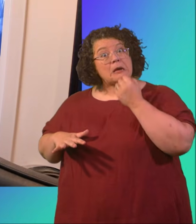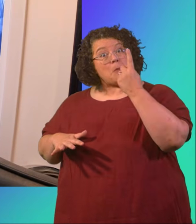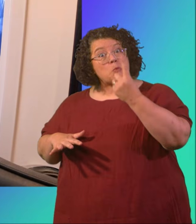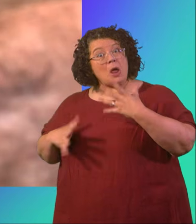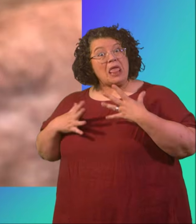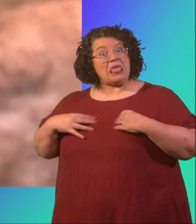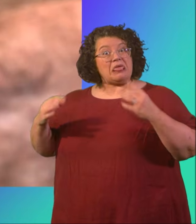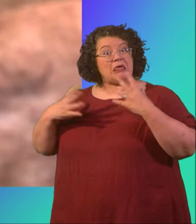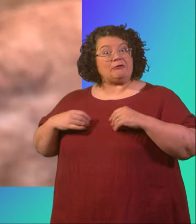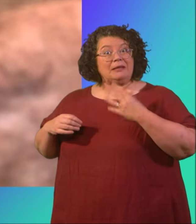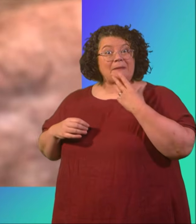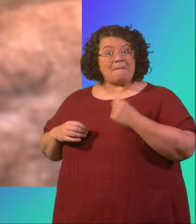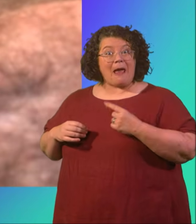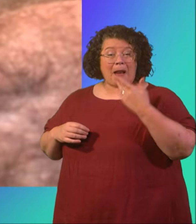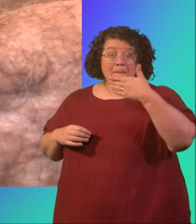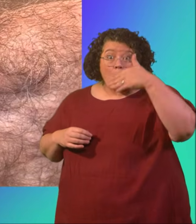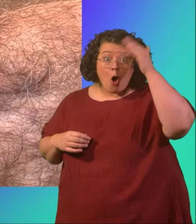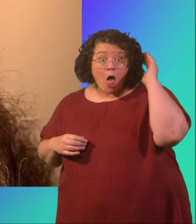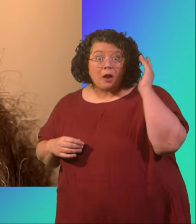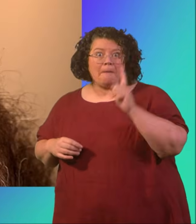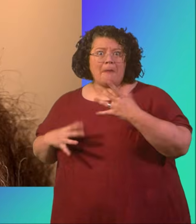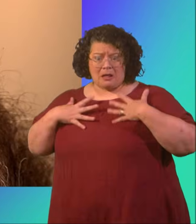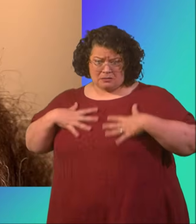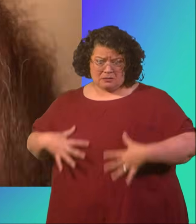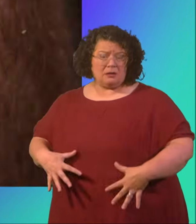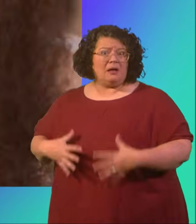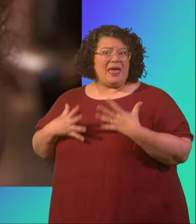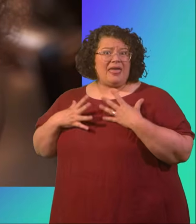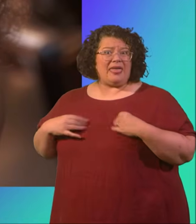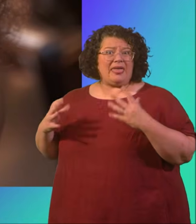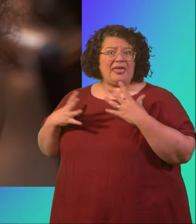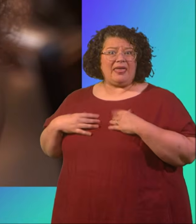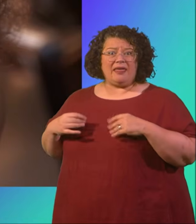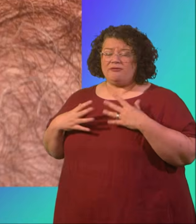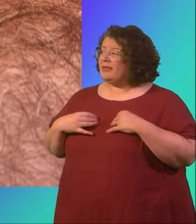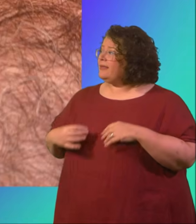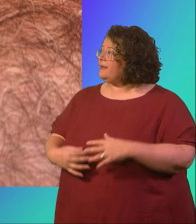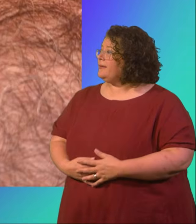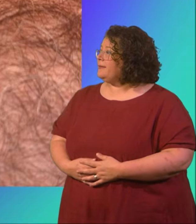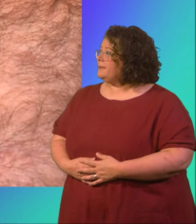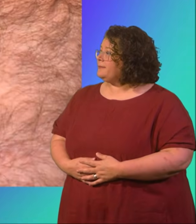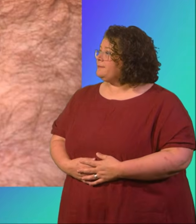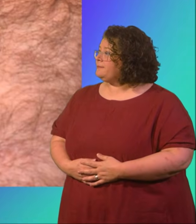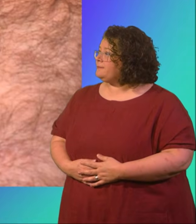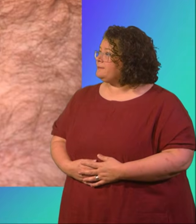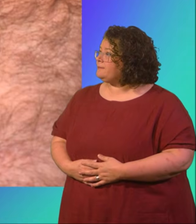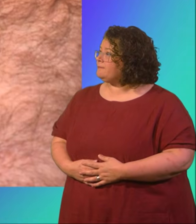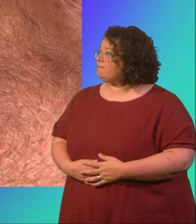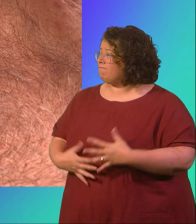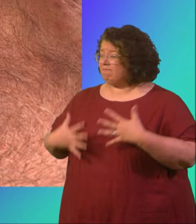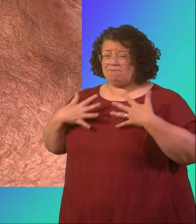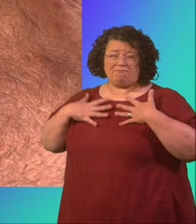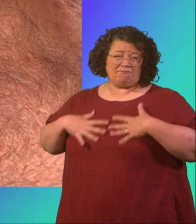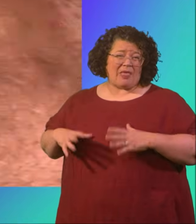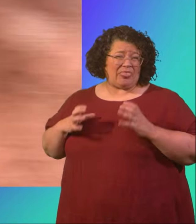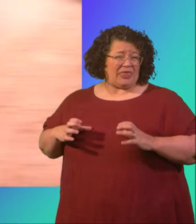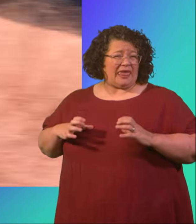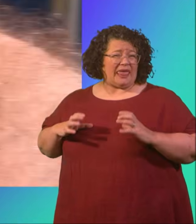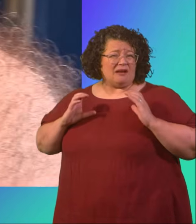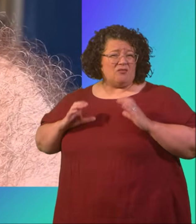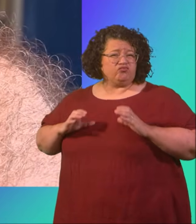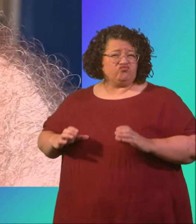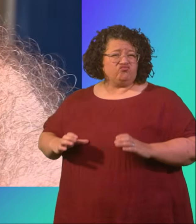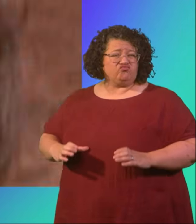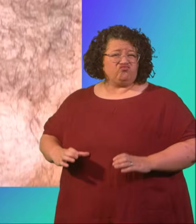may be bald up top, but boy does he make up for it everywhere else. Sam is covered in thick body hair that measures up